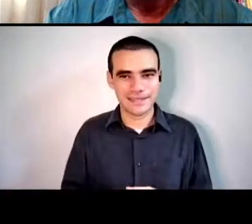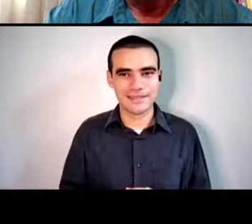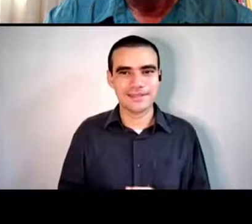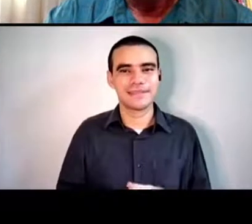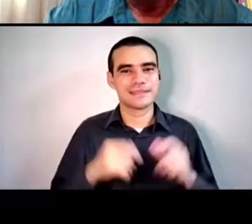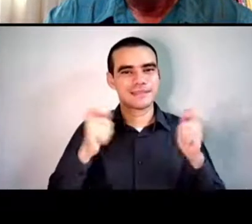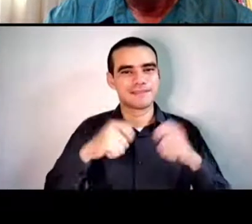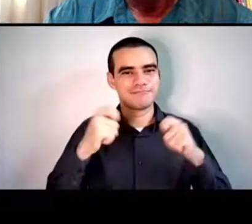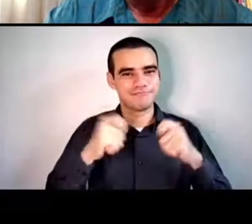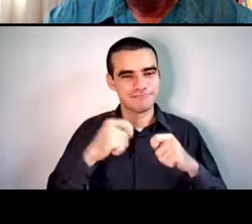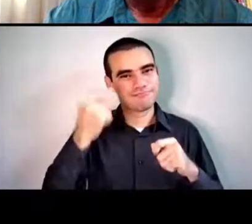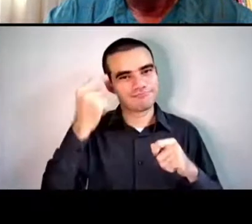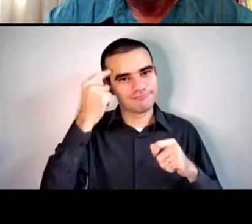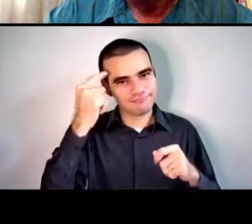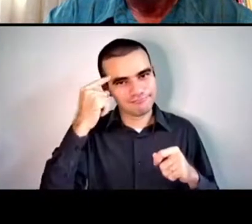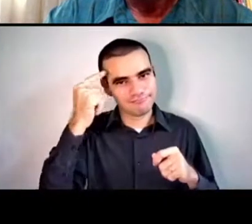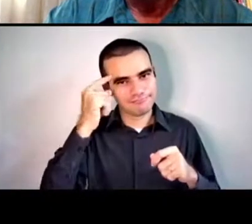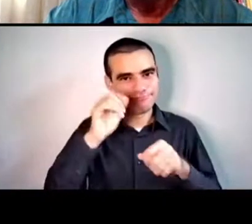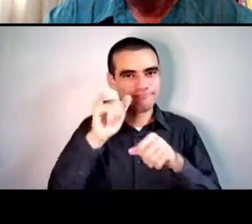My brain is throbbing.